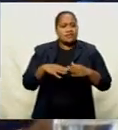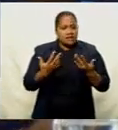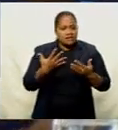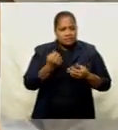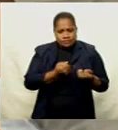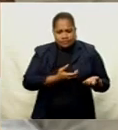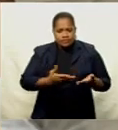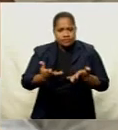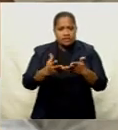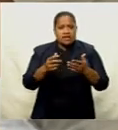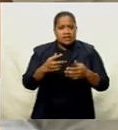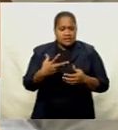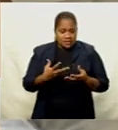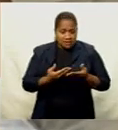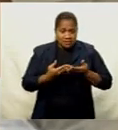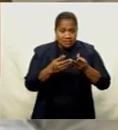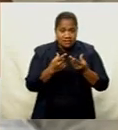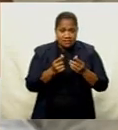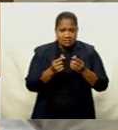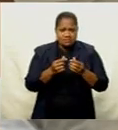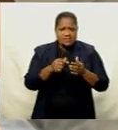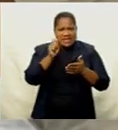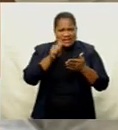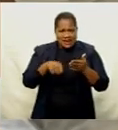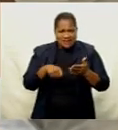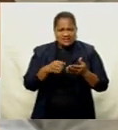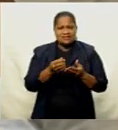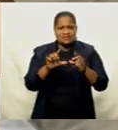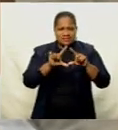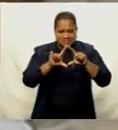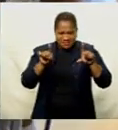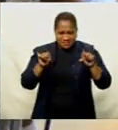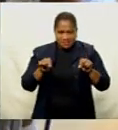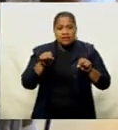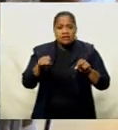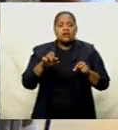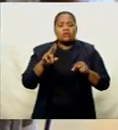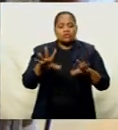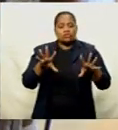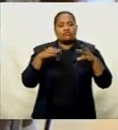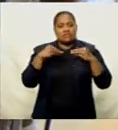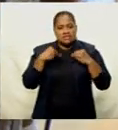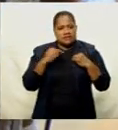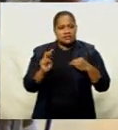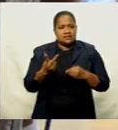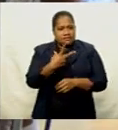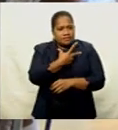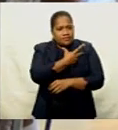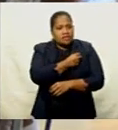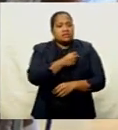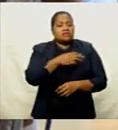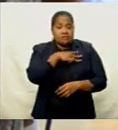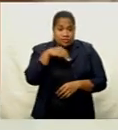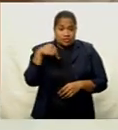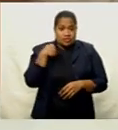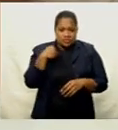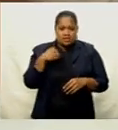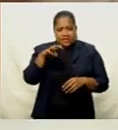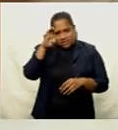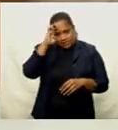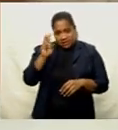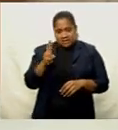confirm their date of the second dose of vaccination. The ministry has started administering the second dose this month.